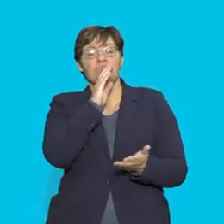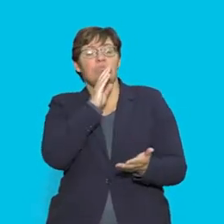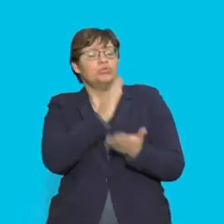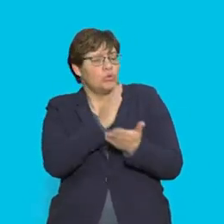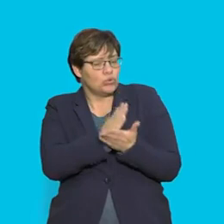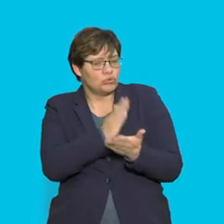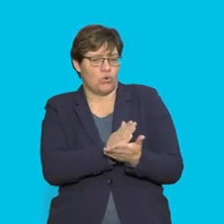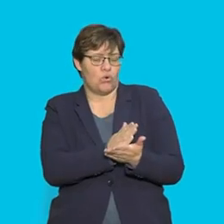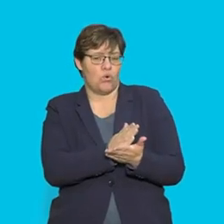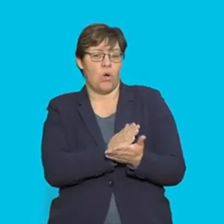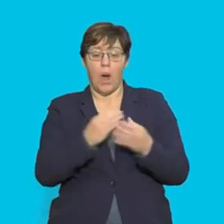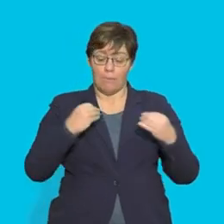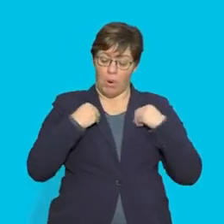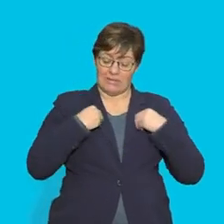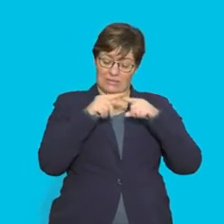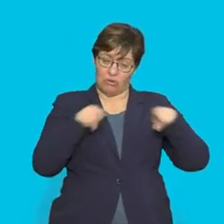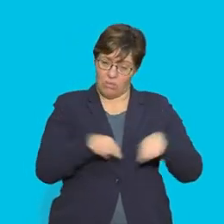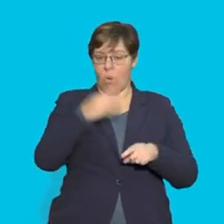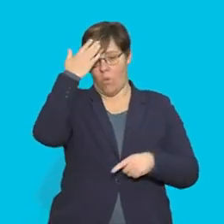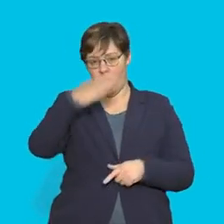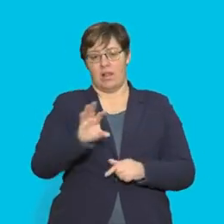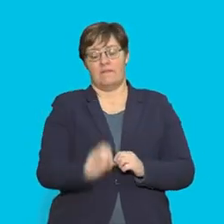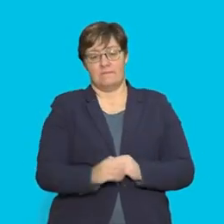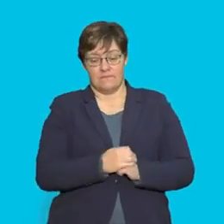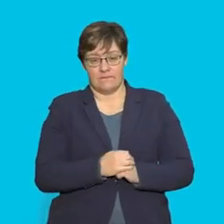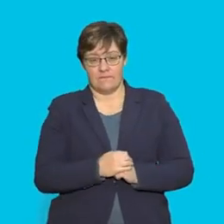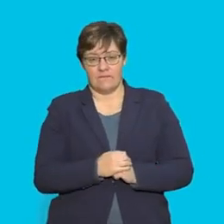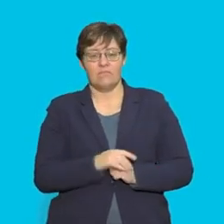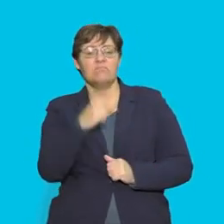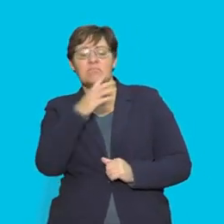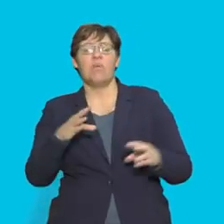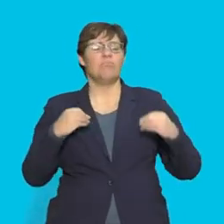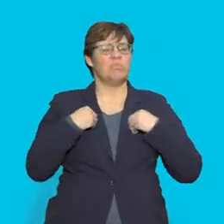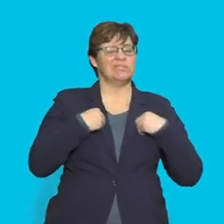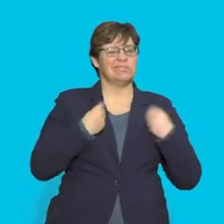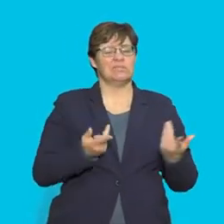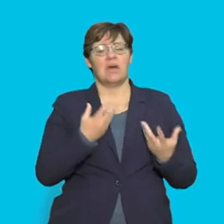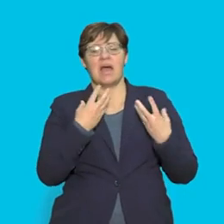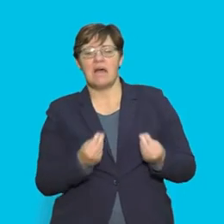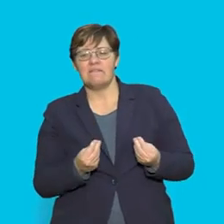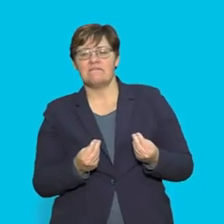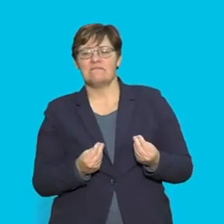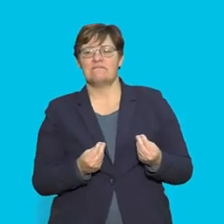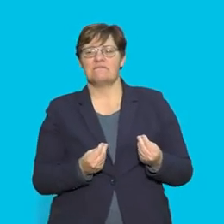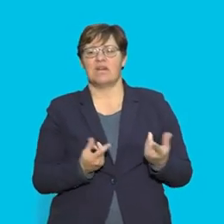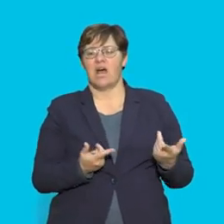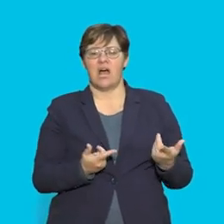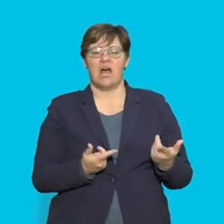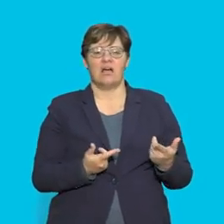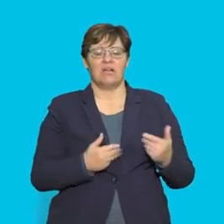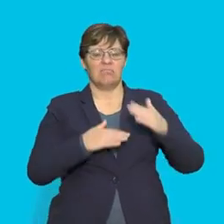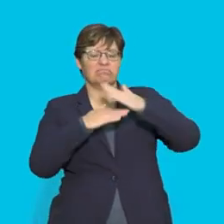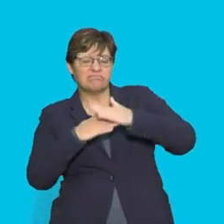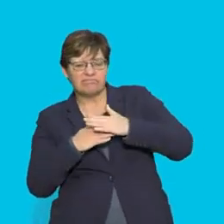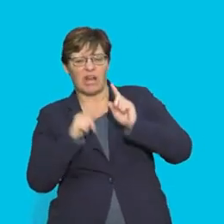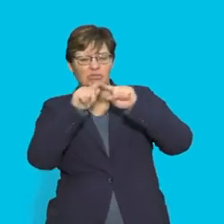to make sure that you know the properties of triangles. When I talk about properties, you know, we have like a scalene triangle,